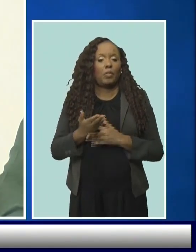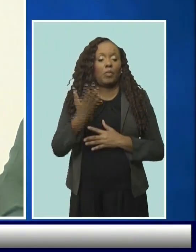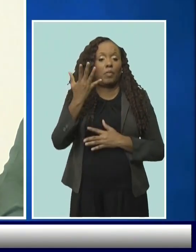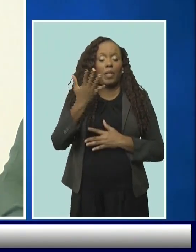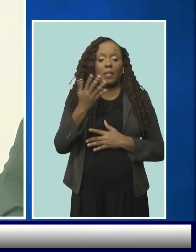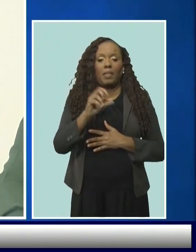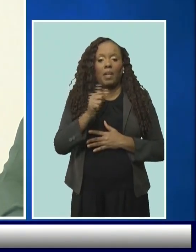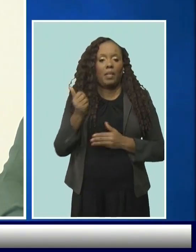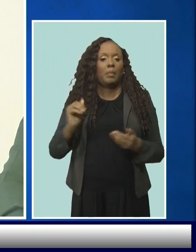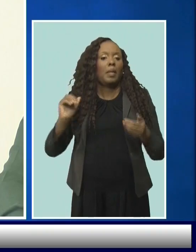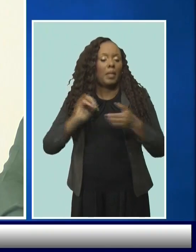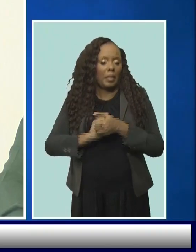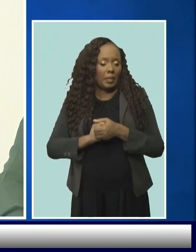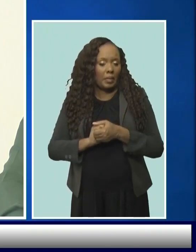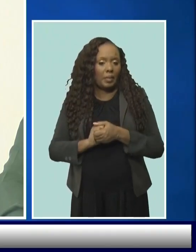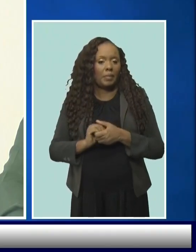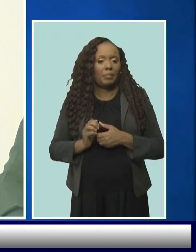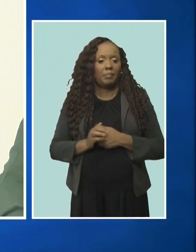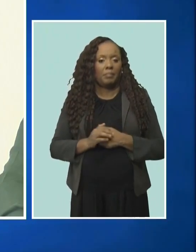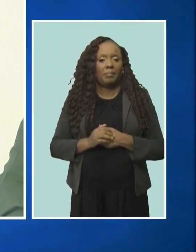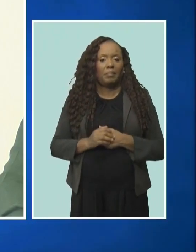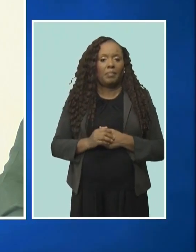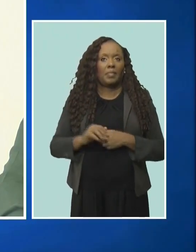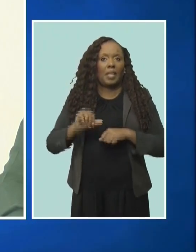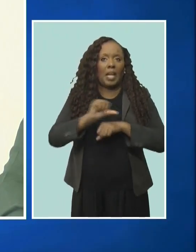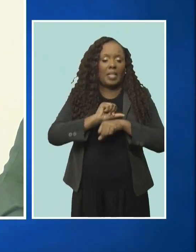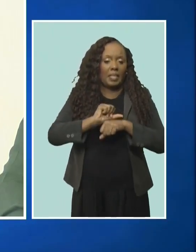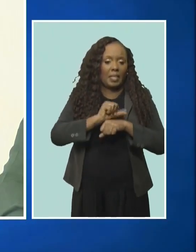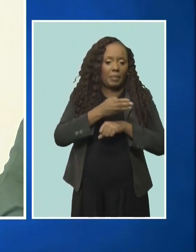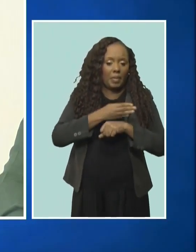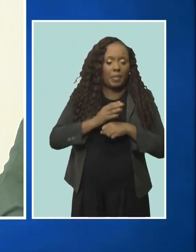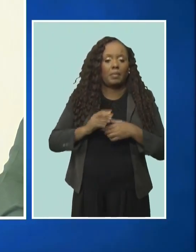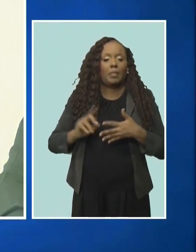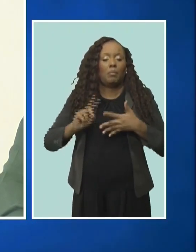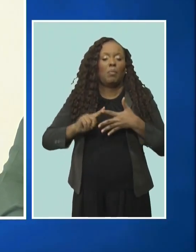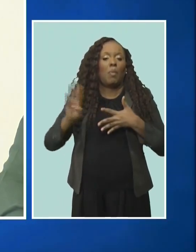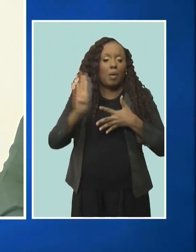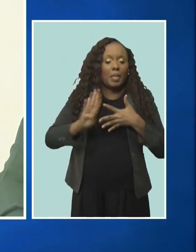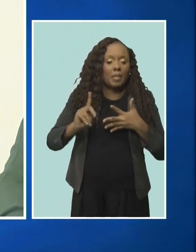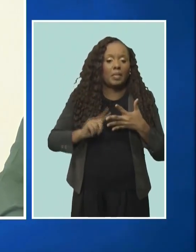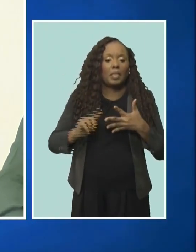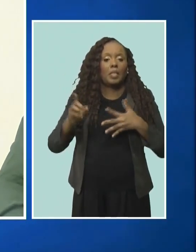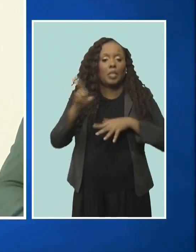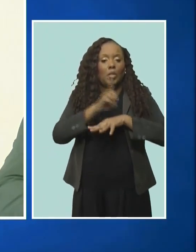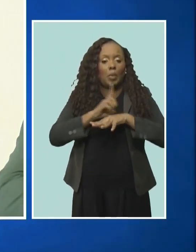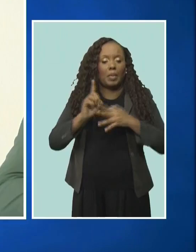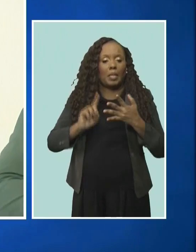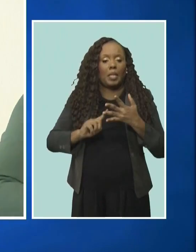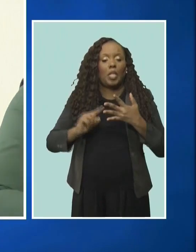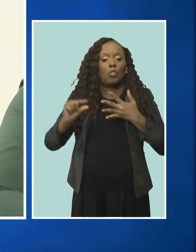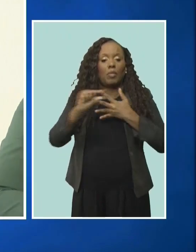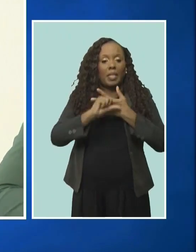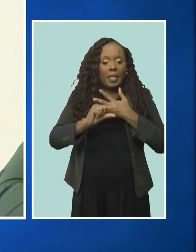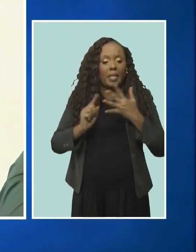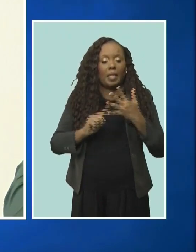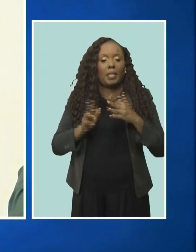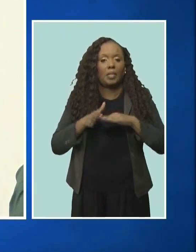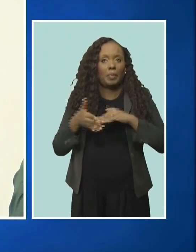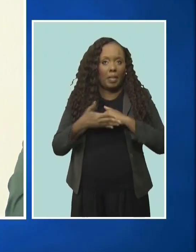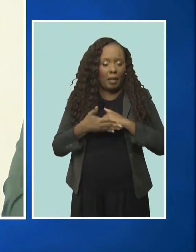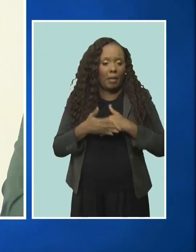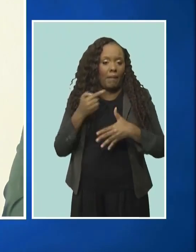on the ground in those countries: Antigua and Barbuda, Barbados, Dominica, Grenada, and